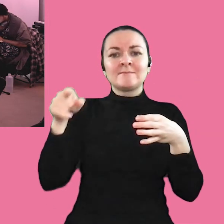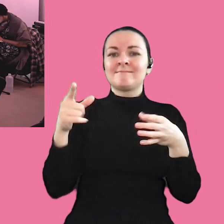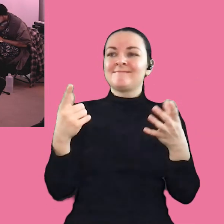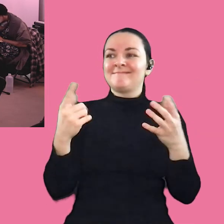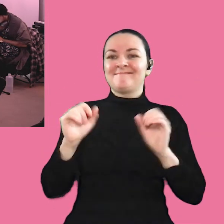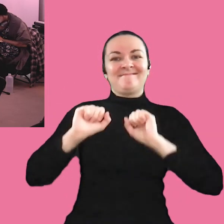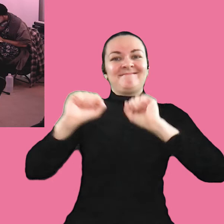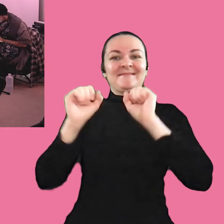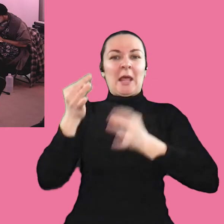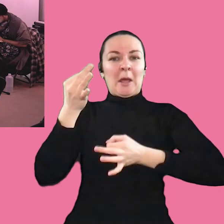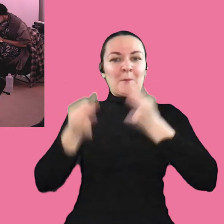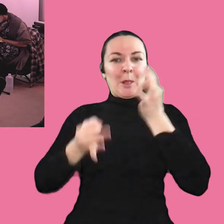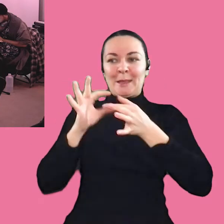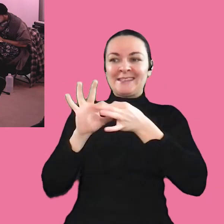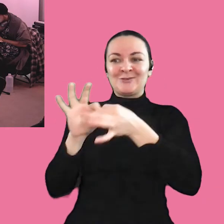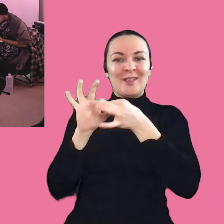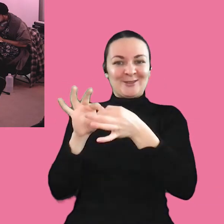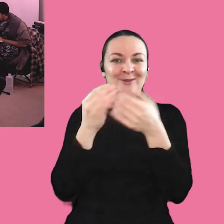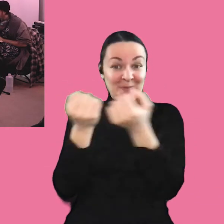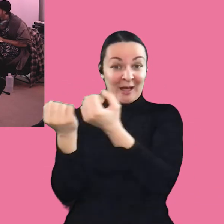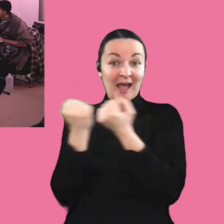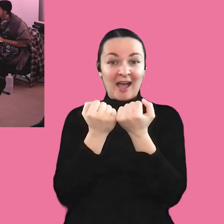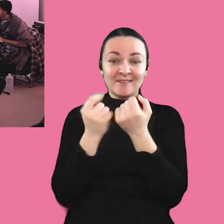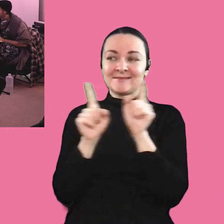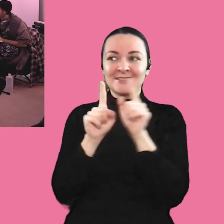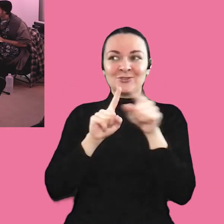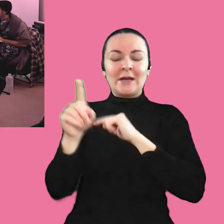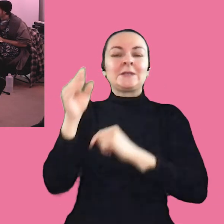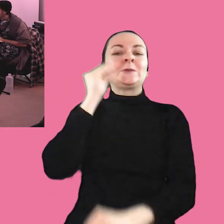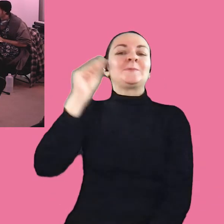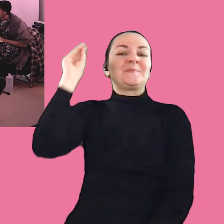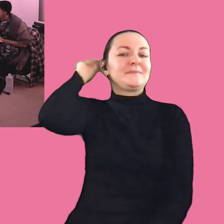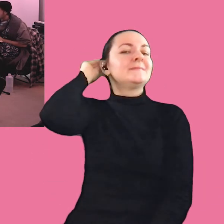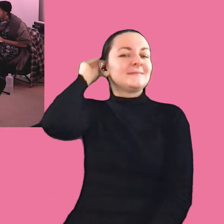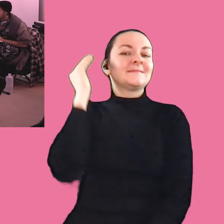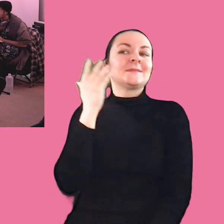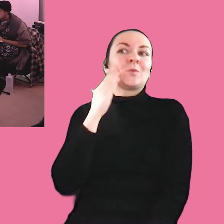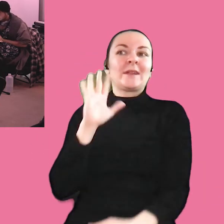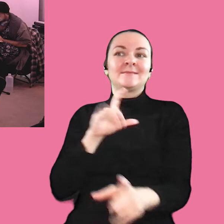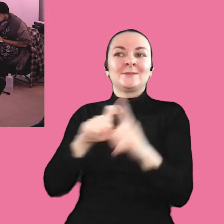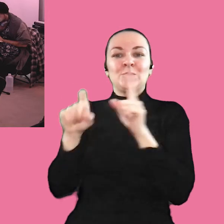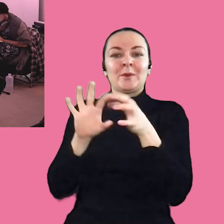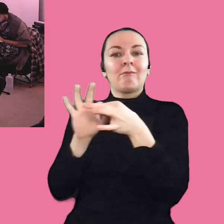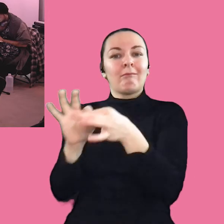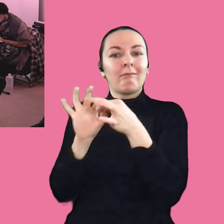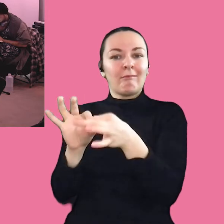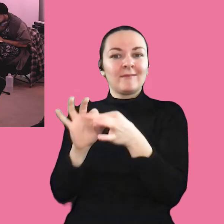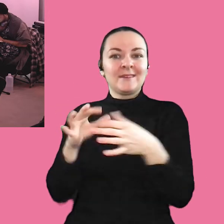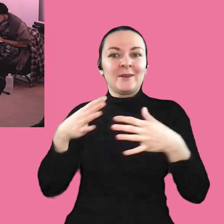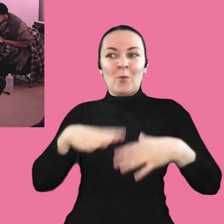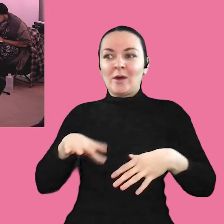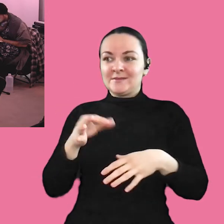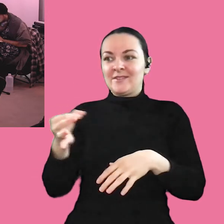its own unique politics and relationships, and we're trying to be mindful of that as well when we're working in the community. We would